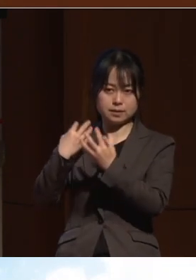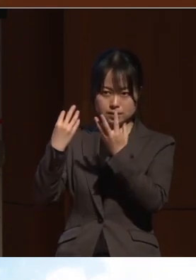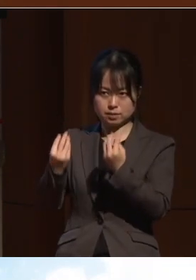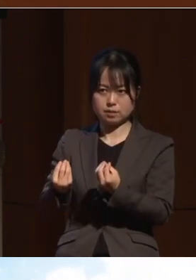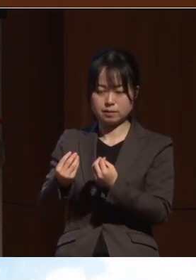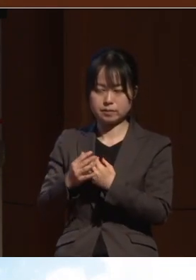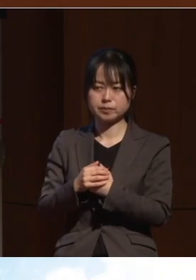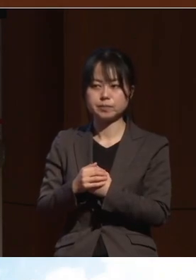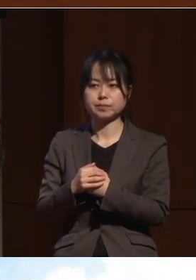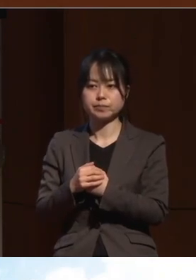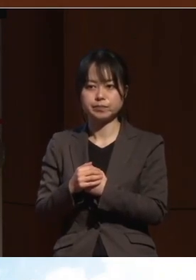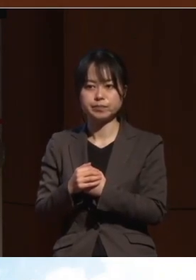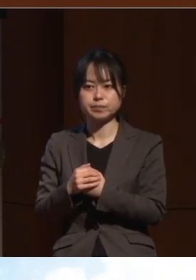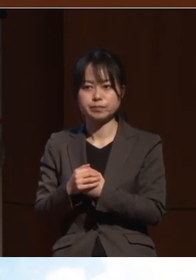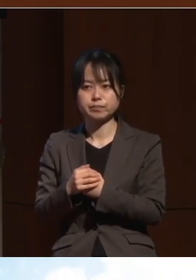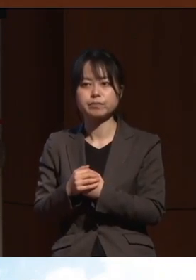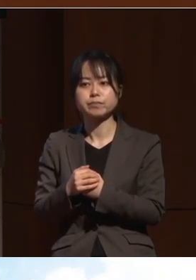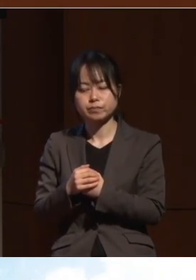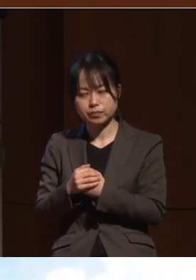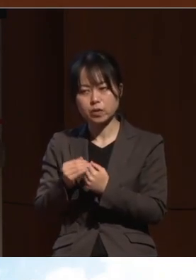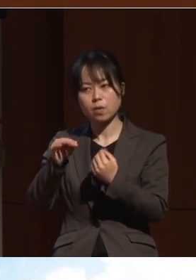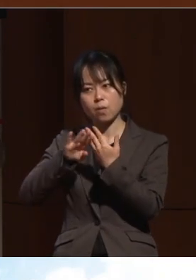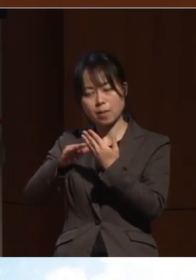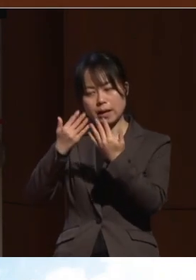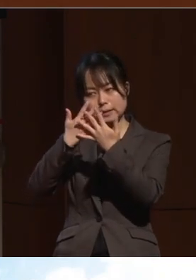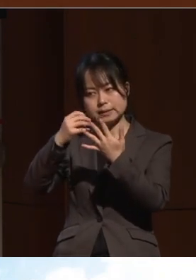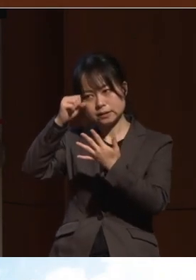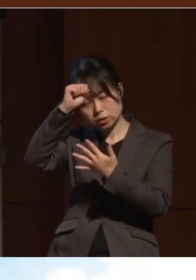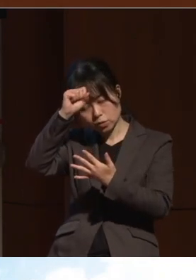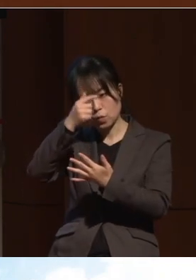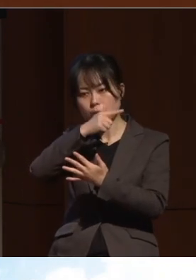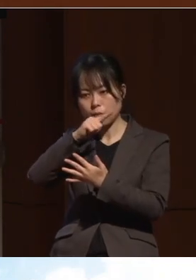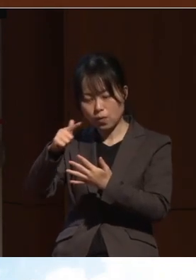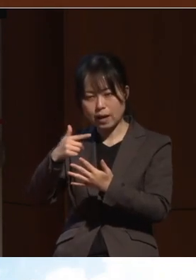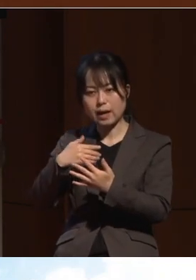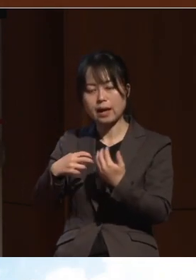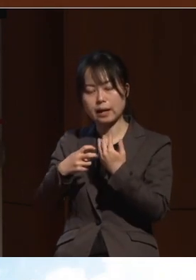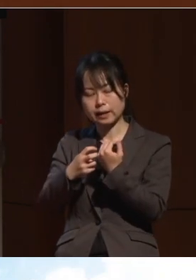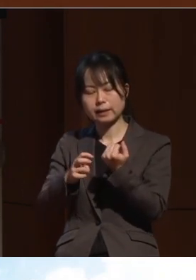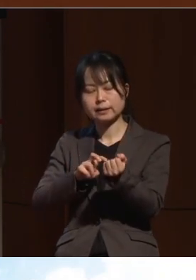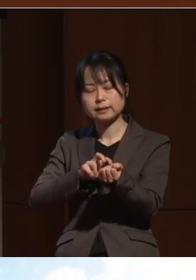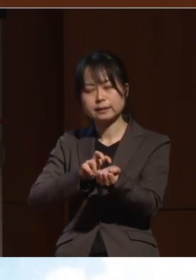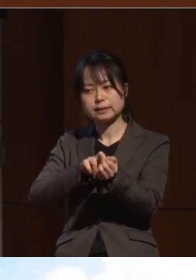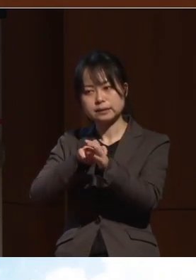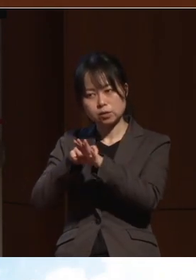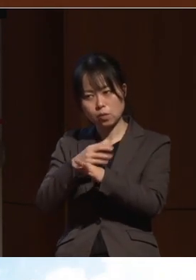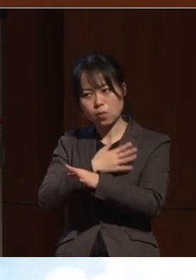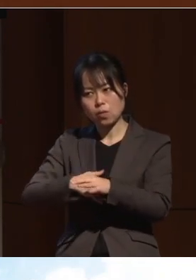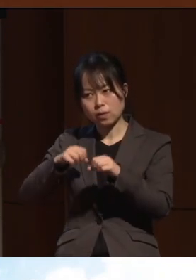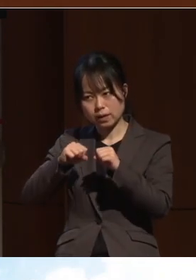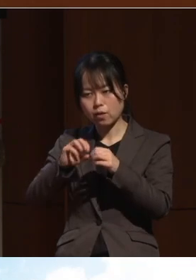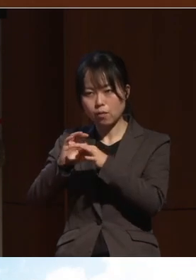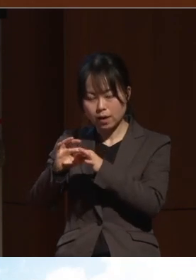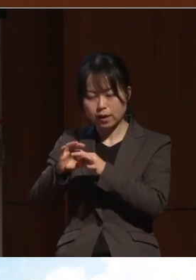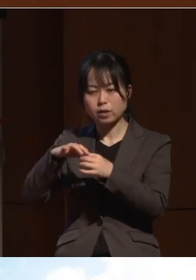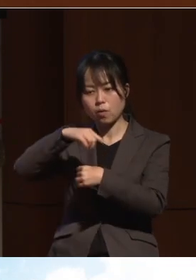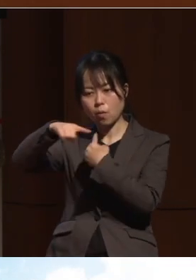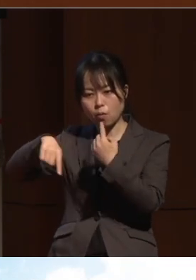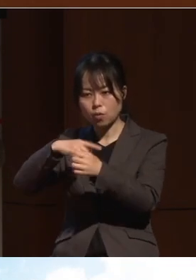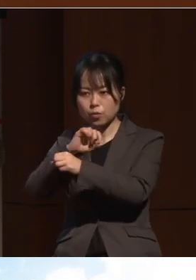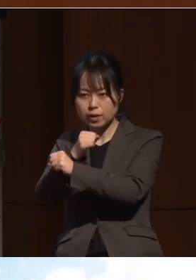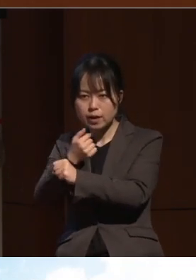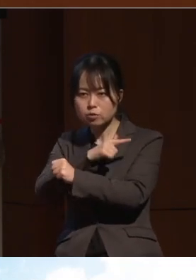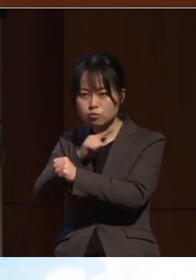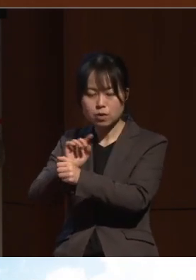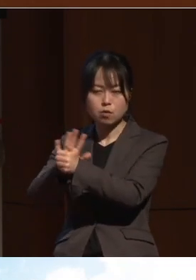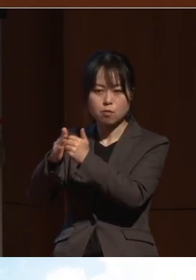care research in key areas which I think are of interest to all of us in this room: genomic medicine, clinical trials, dementia, and working together